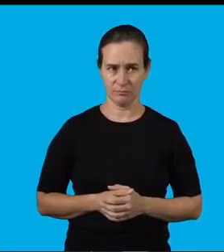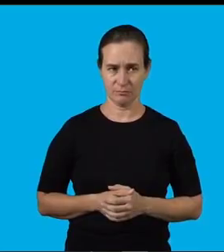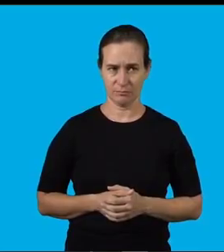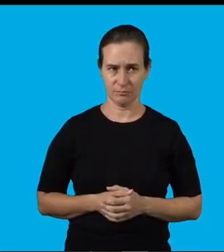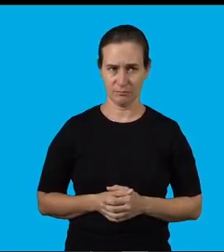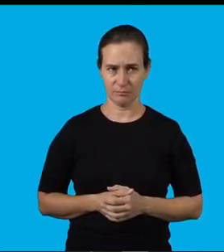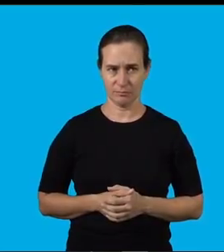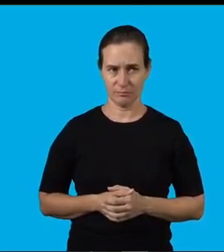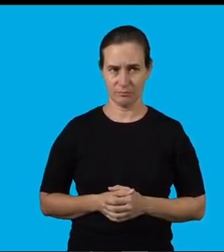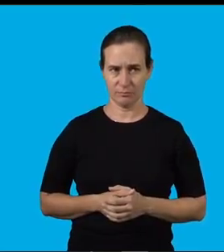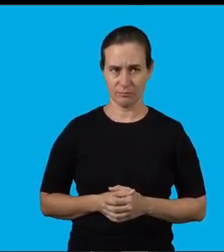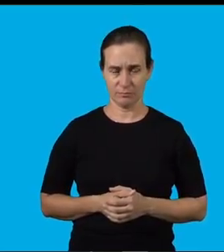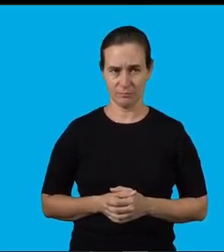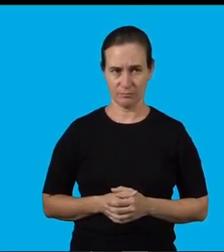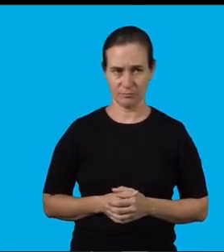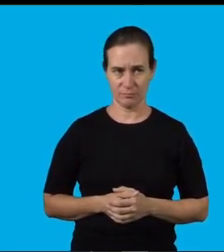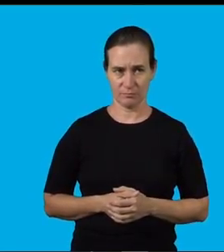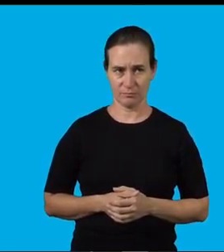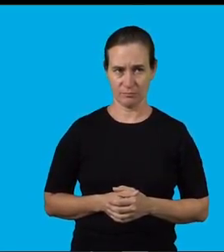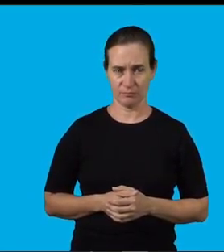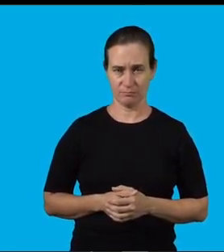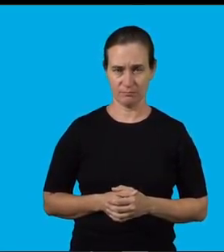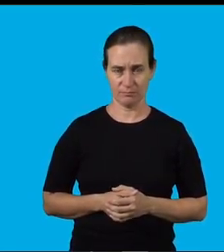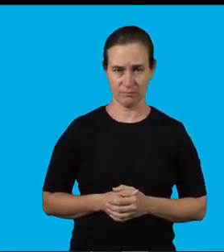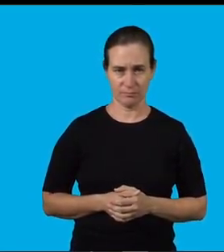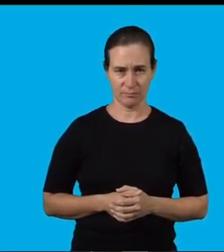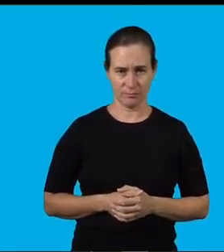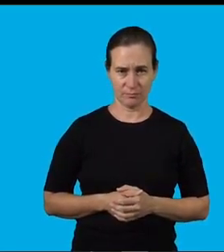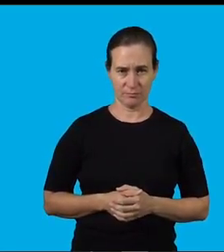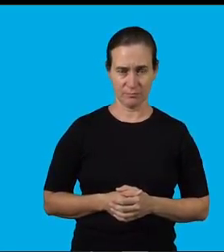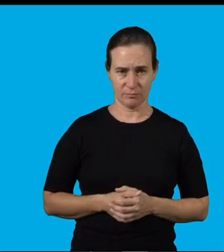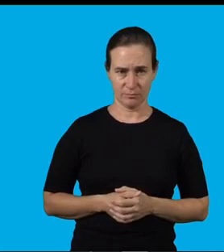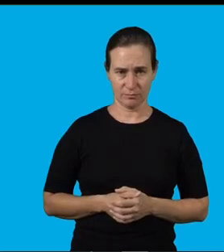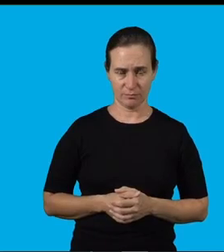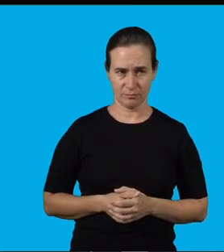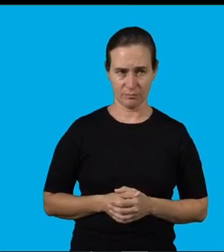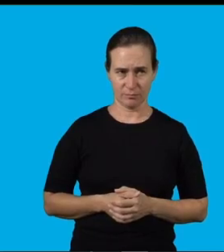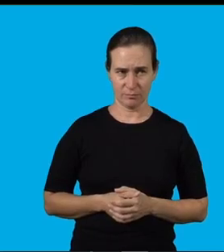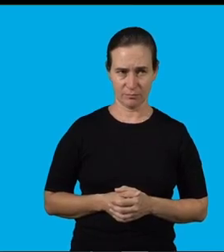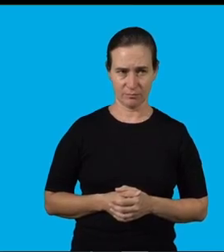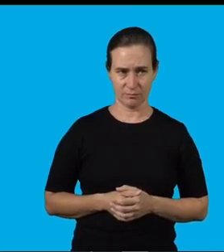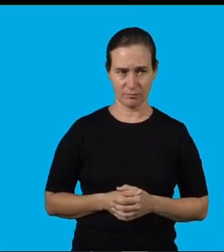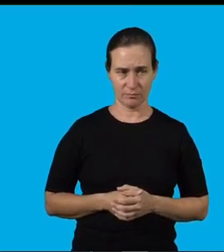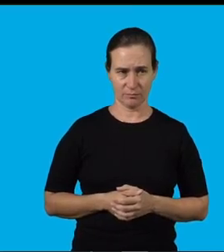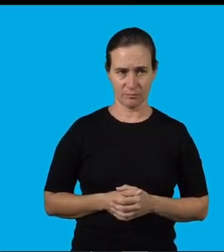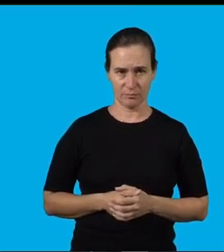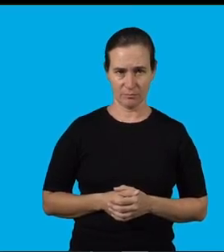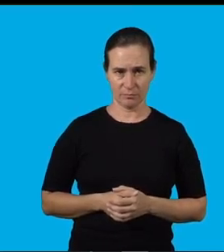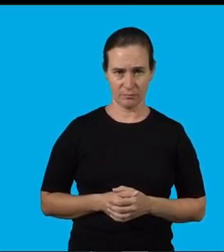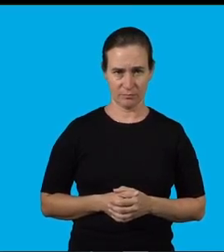minus 23 times 8 over 3